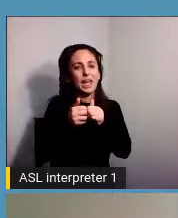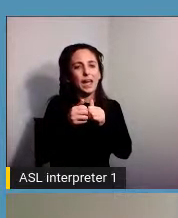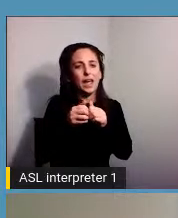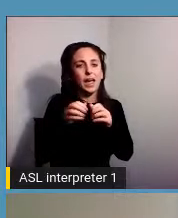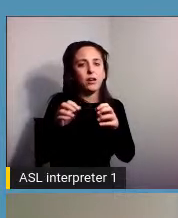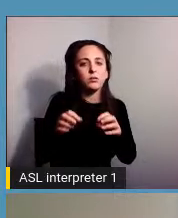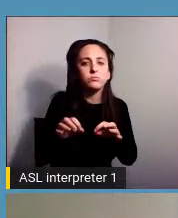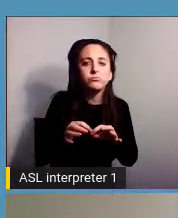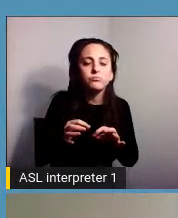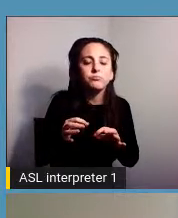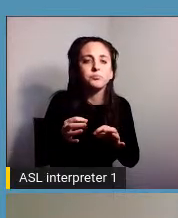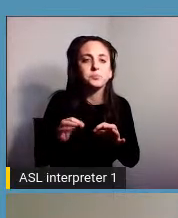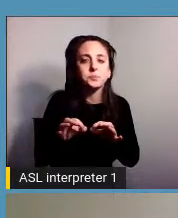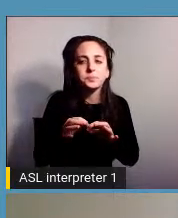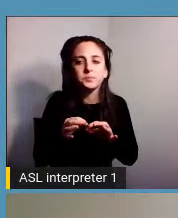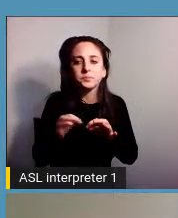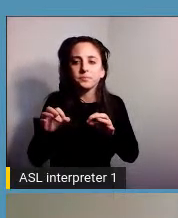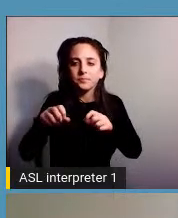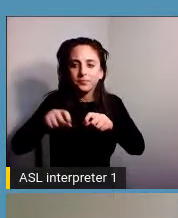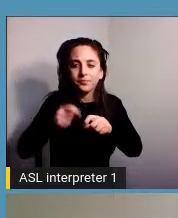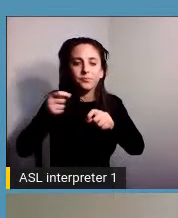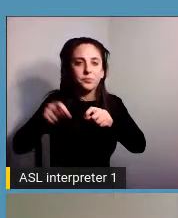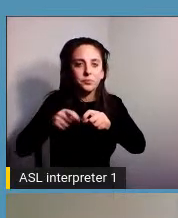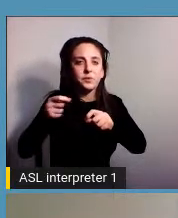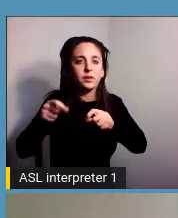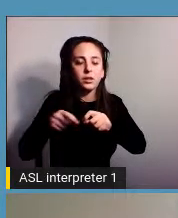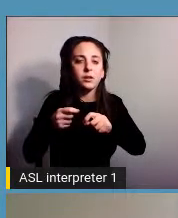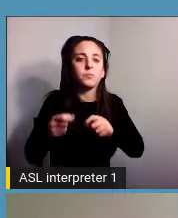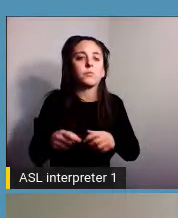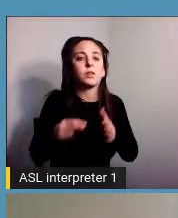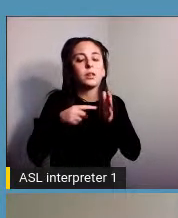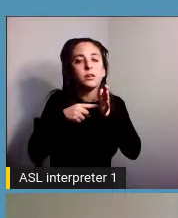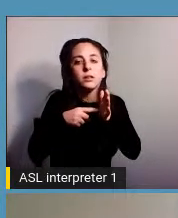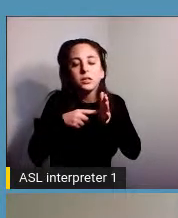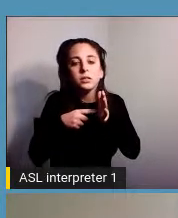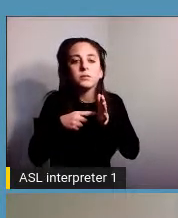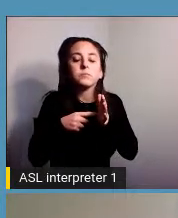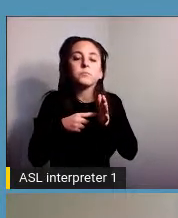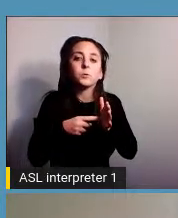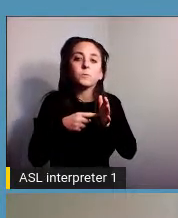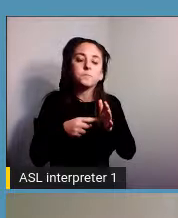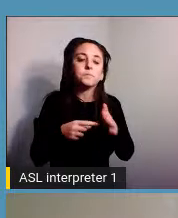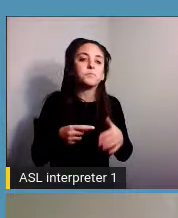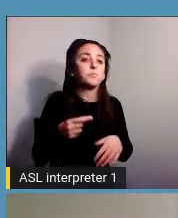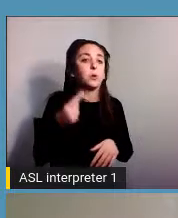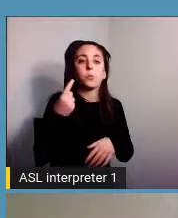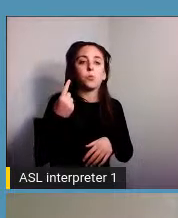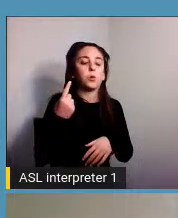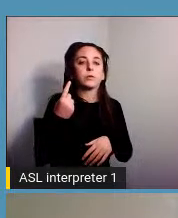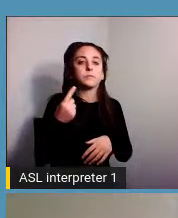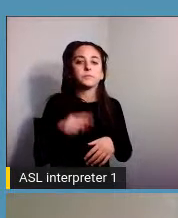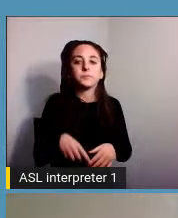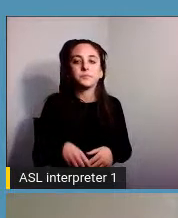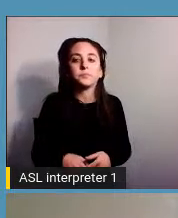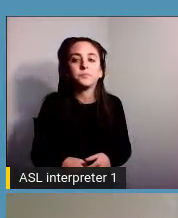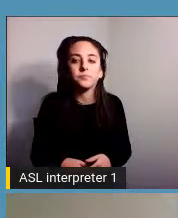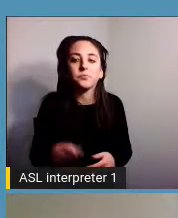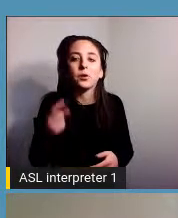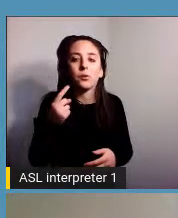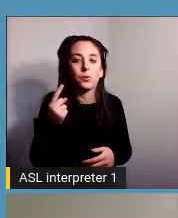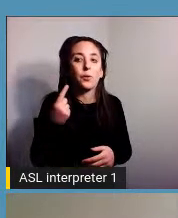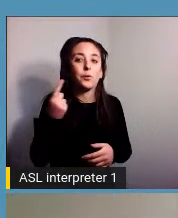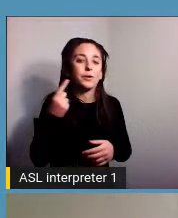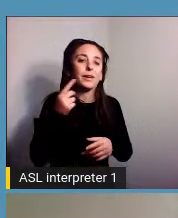200 years old. It's the only known example of this type of sail that exists in the world. And it's made,